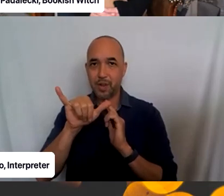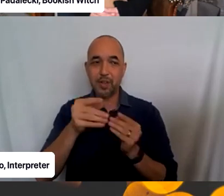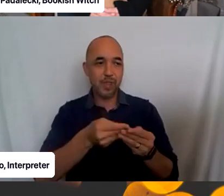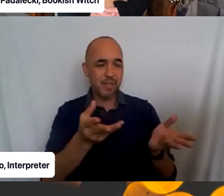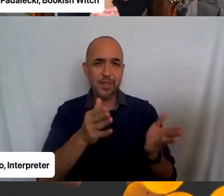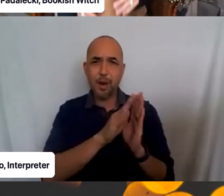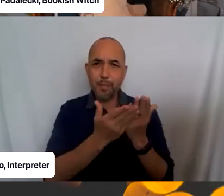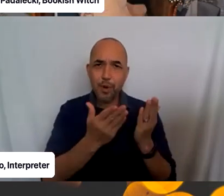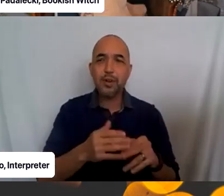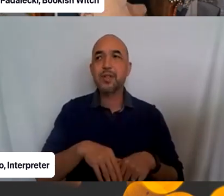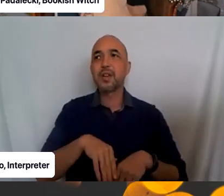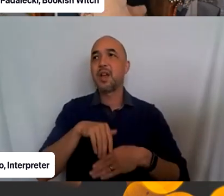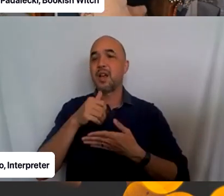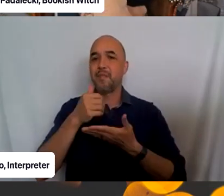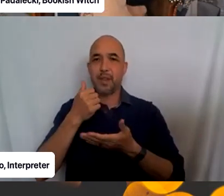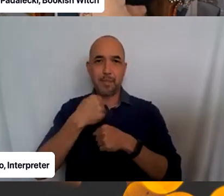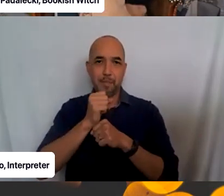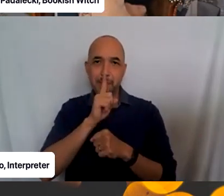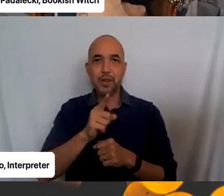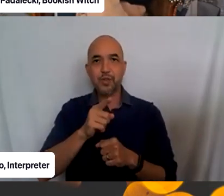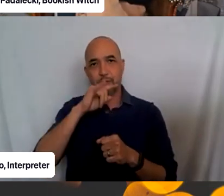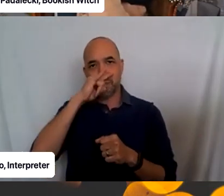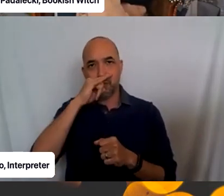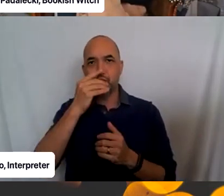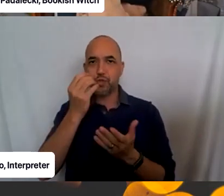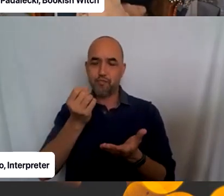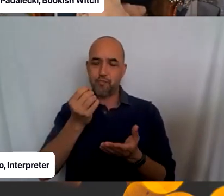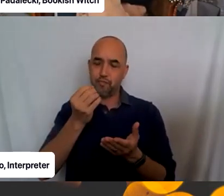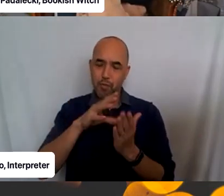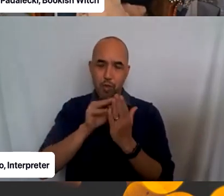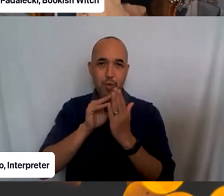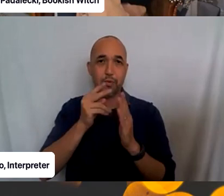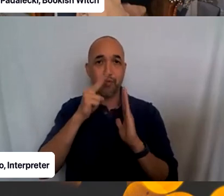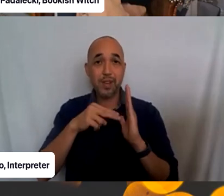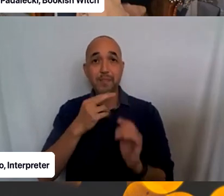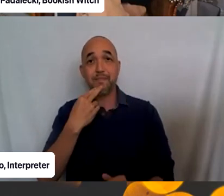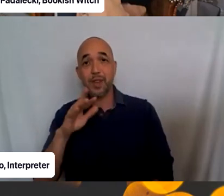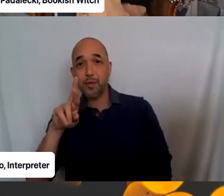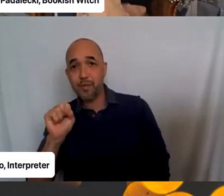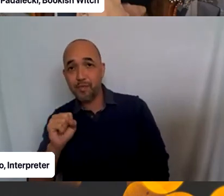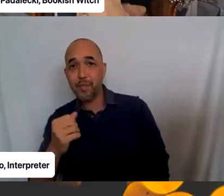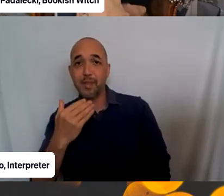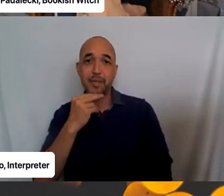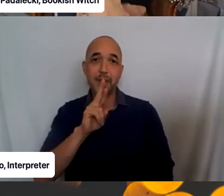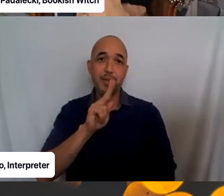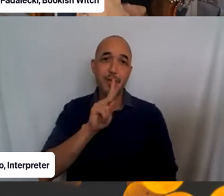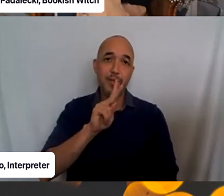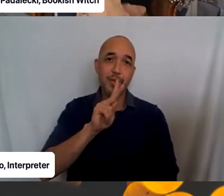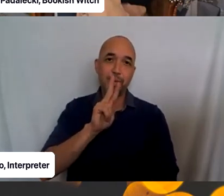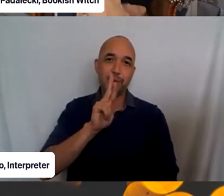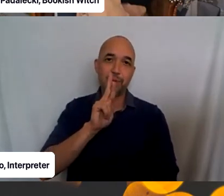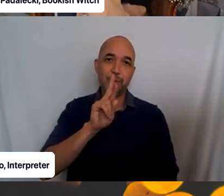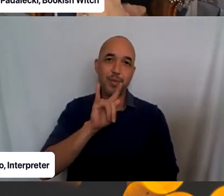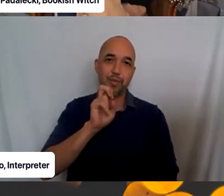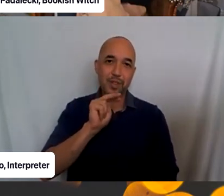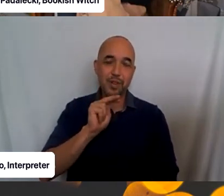getting books to kids, helping with children's literacy. So thank you very much. And thank you, Berto. Thank you, Kristen. Thank you, Rai. Amazing.